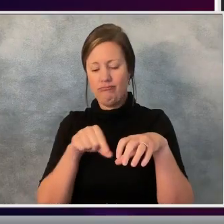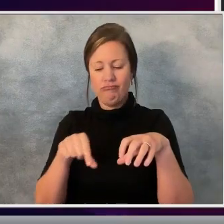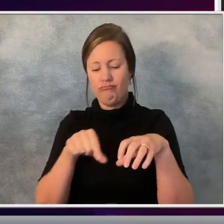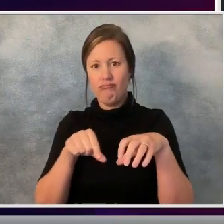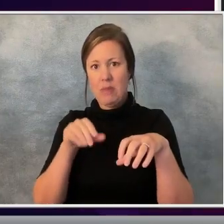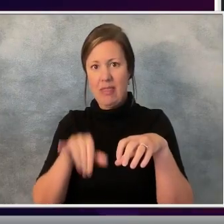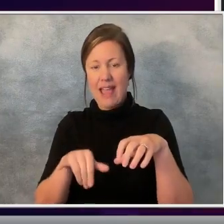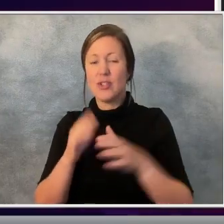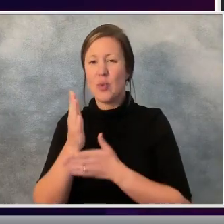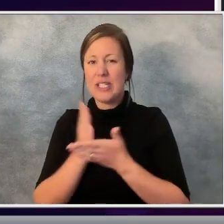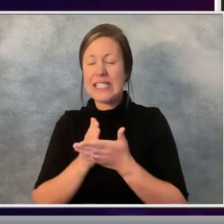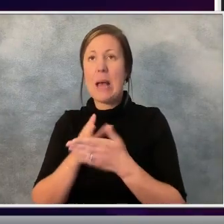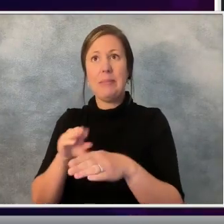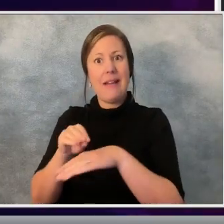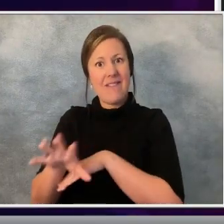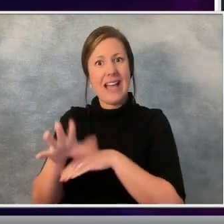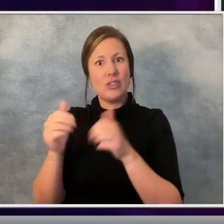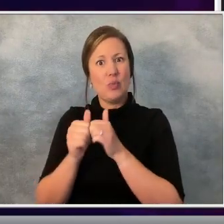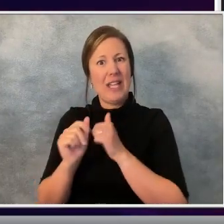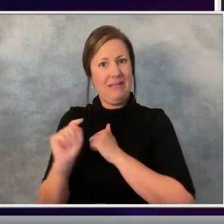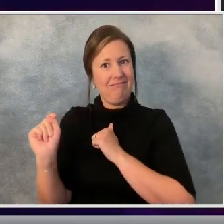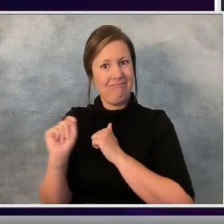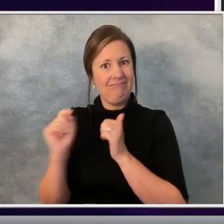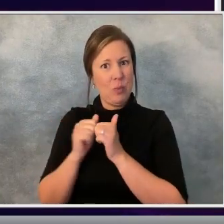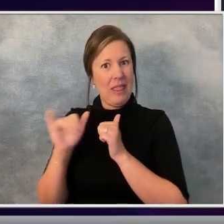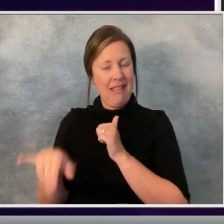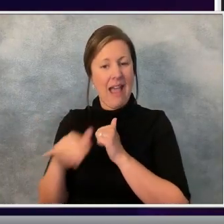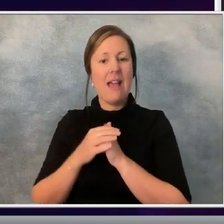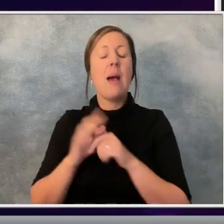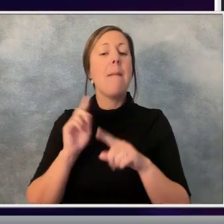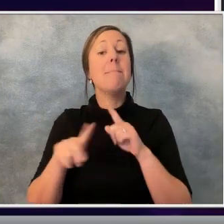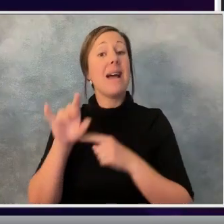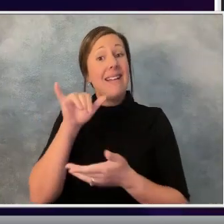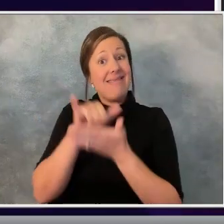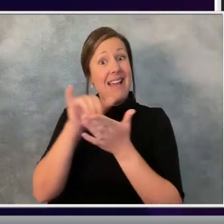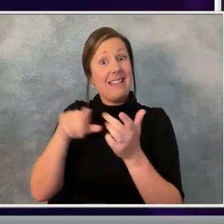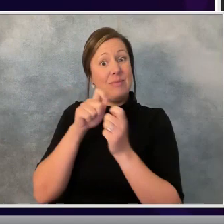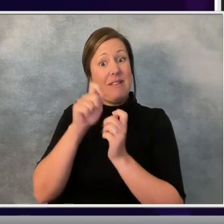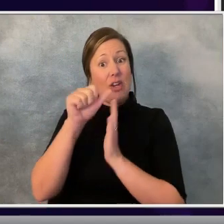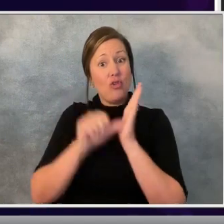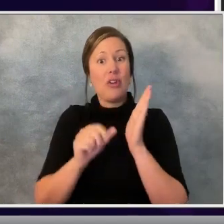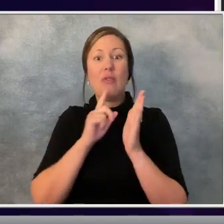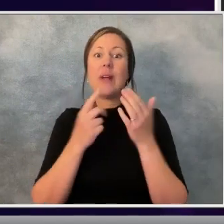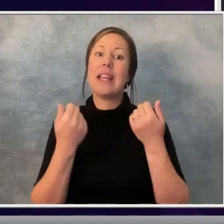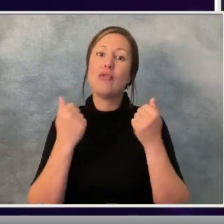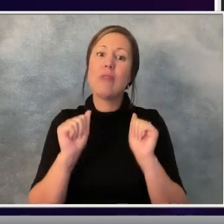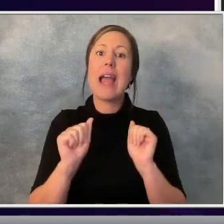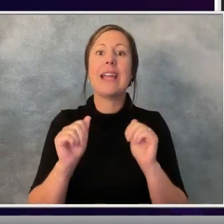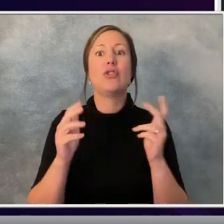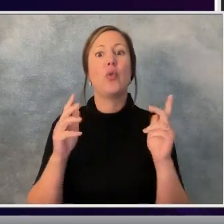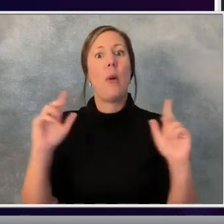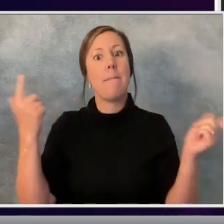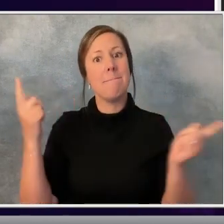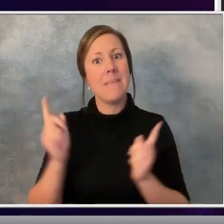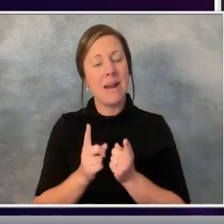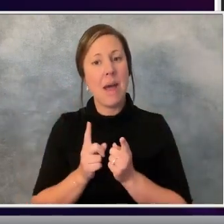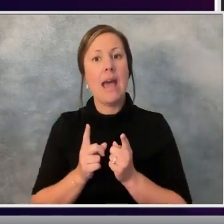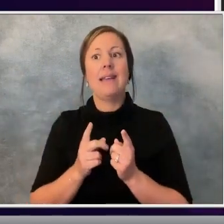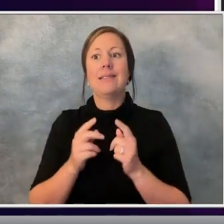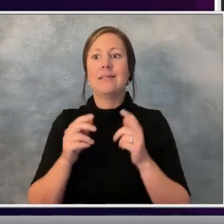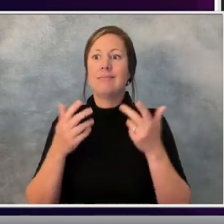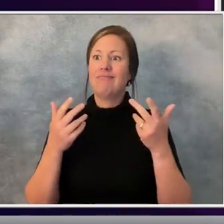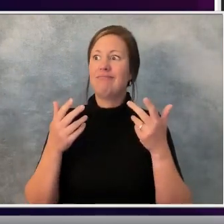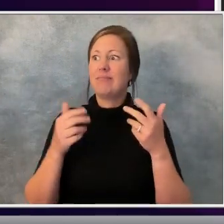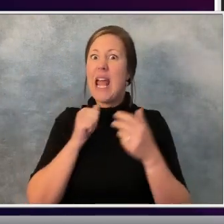this. A space of Retzius sparing surgery specifically is a way to try and minimize the incontinence, which is the main side effect of taking